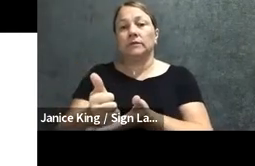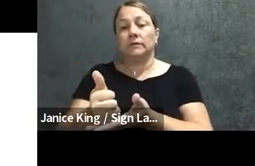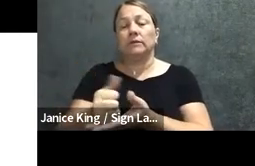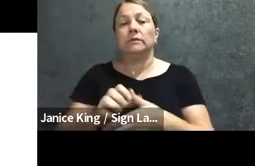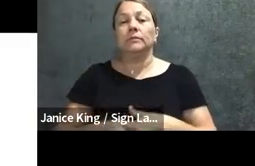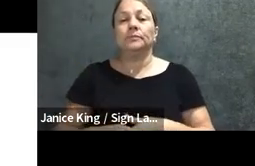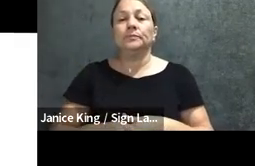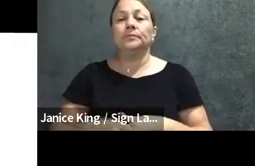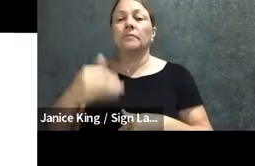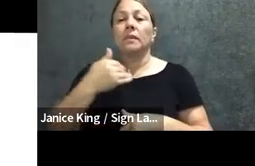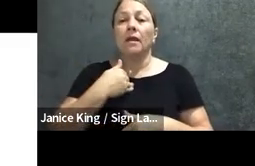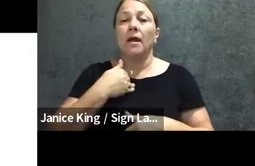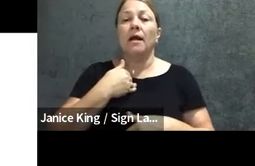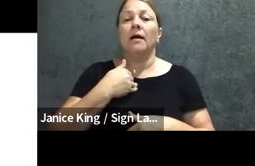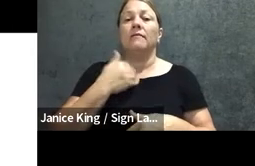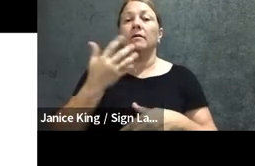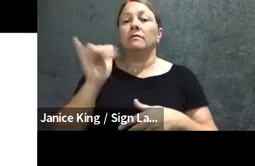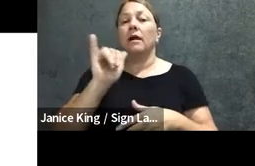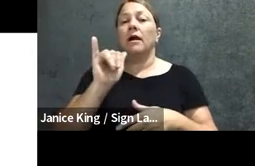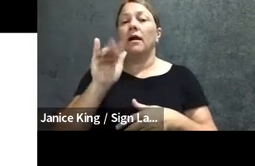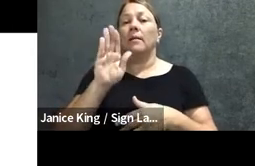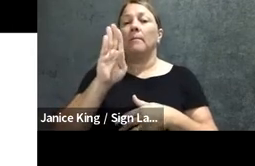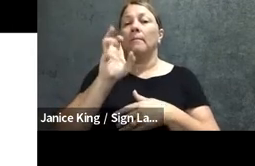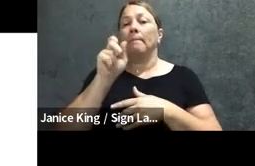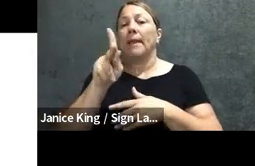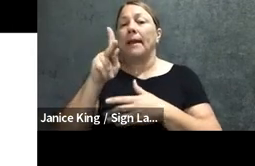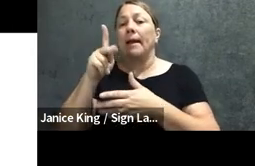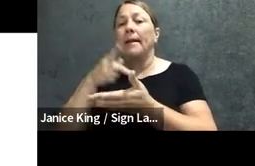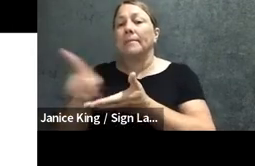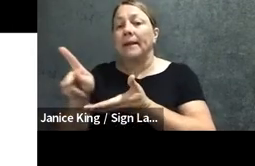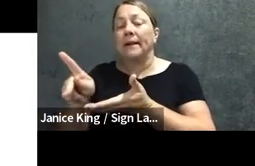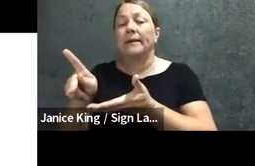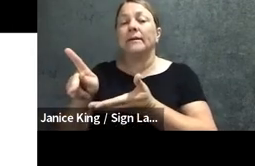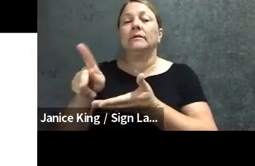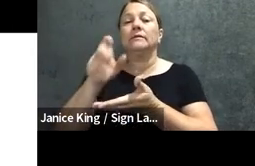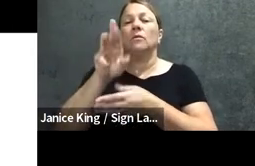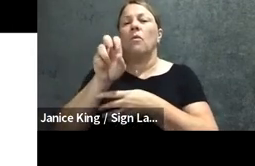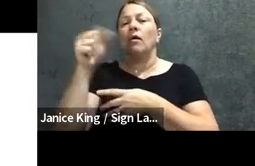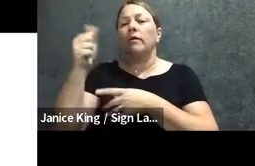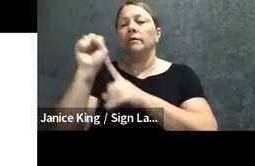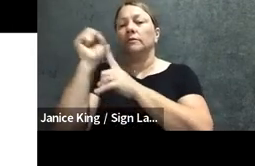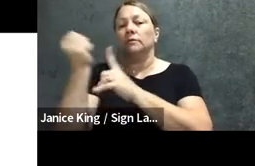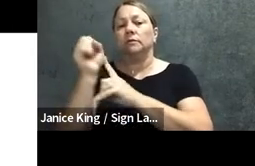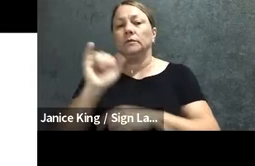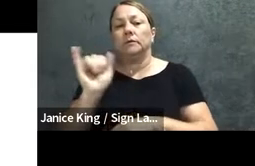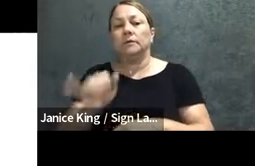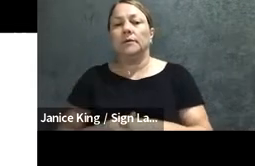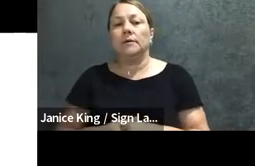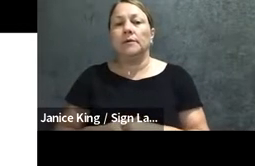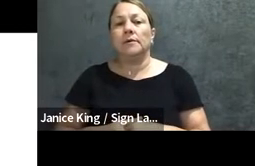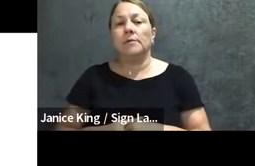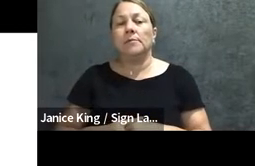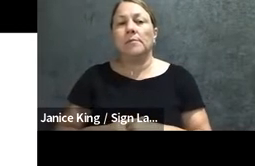are, including back pay and other kinds of compensatory damages. Next.